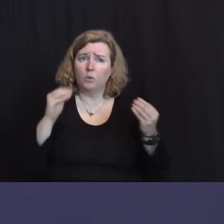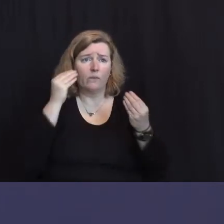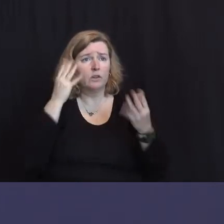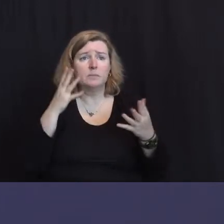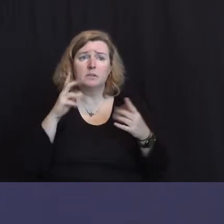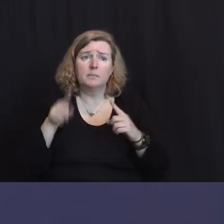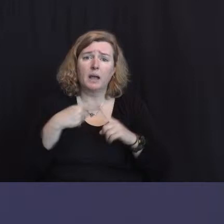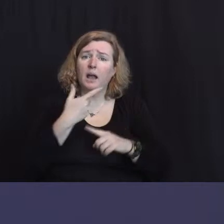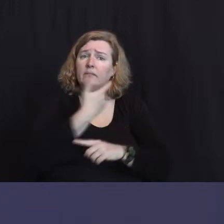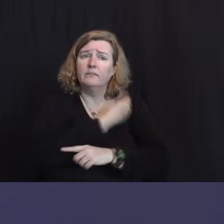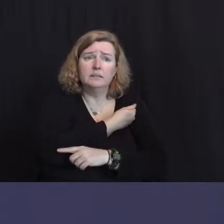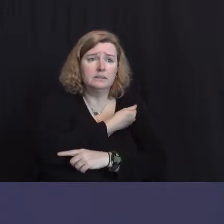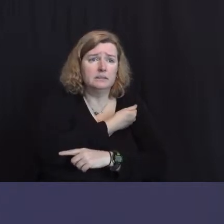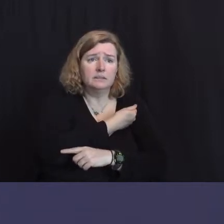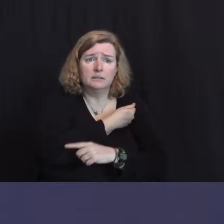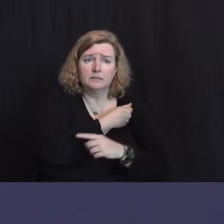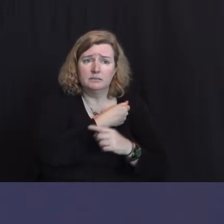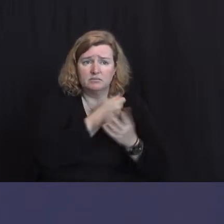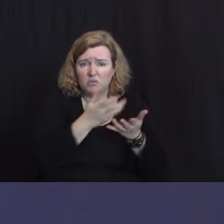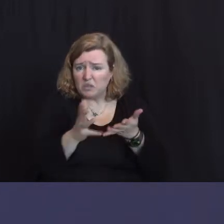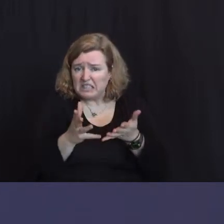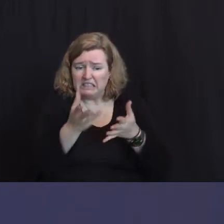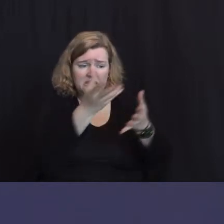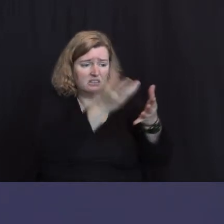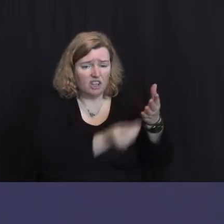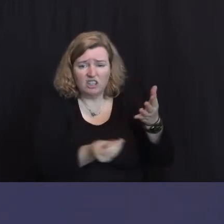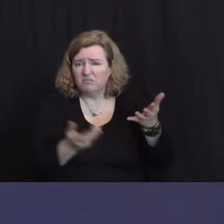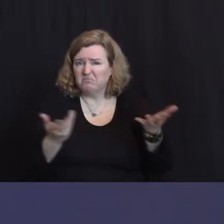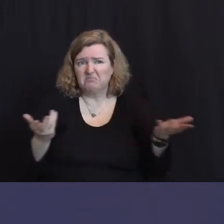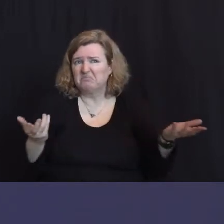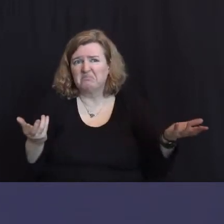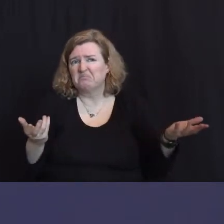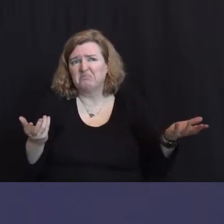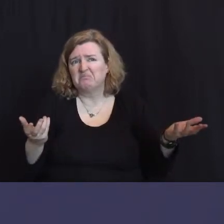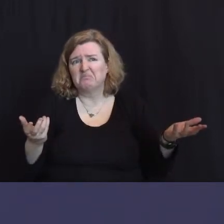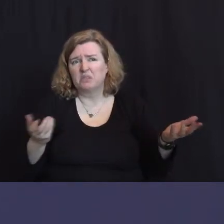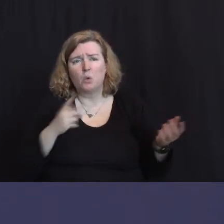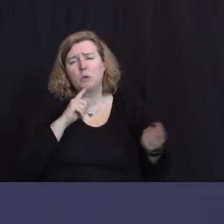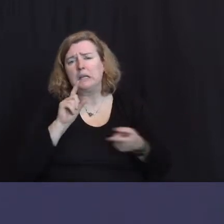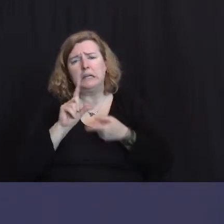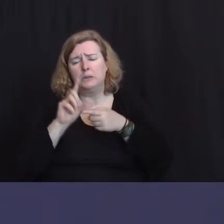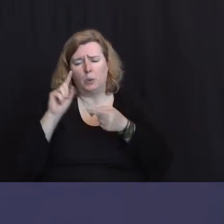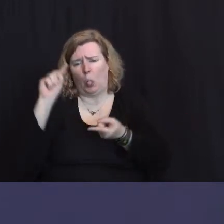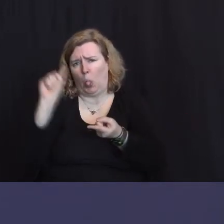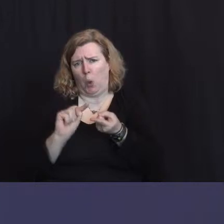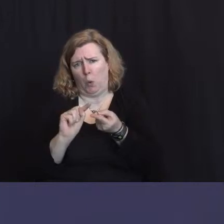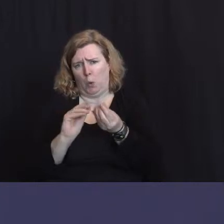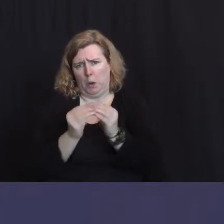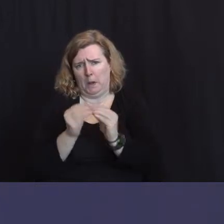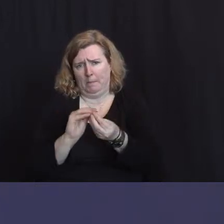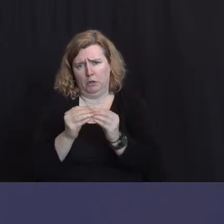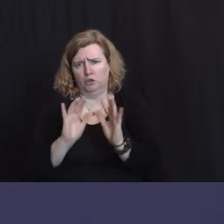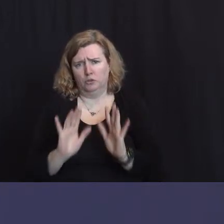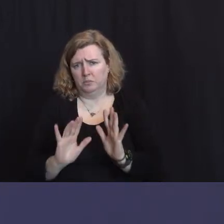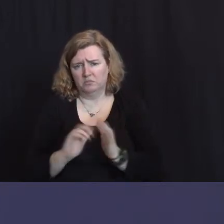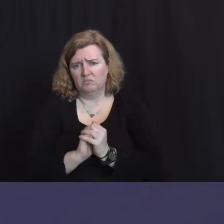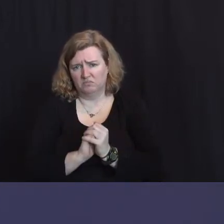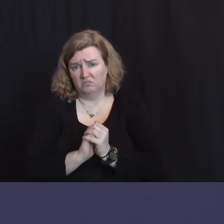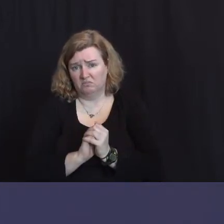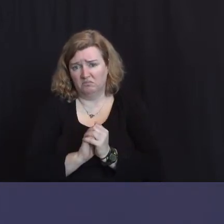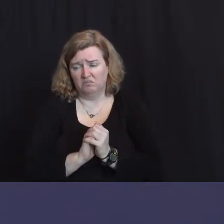or waste other than it's very low, but we can follow up with you. Unless you've got something off the top of your head, we'll come back to you. But our folks